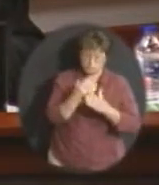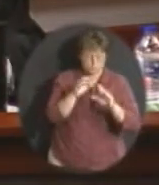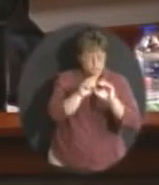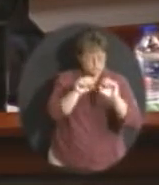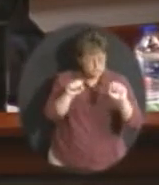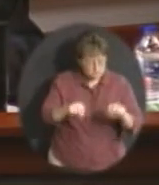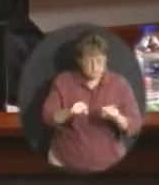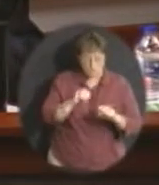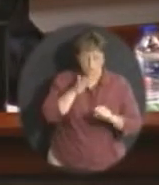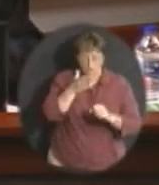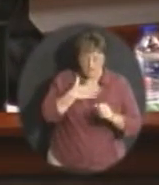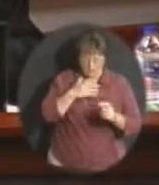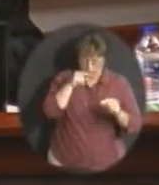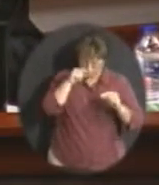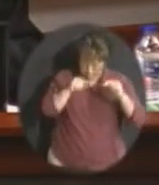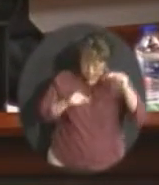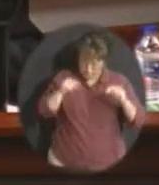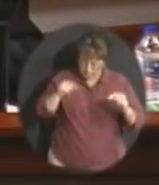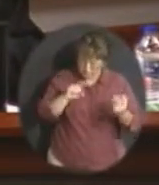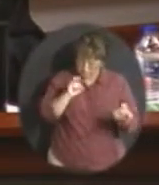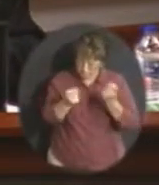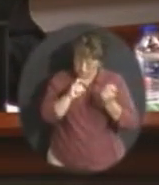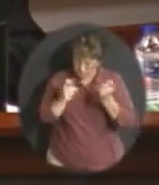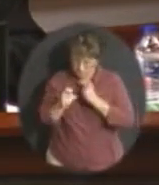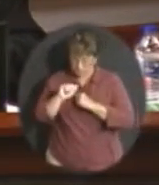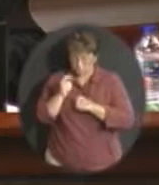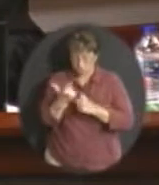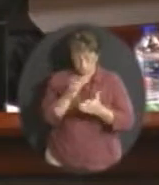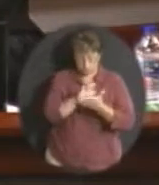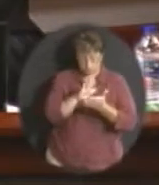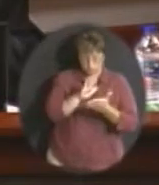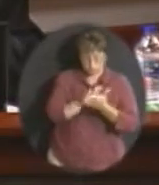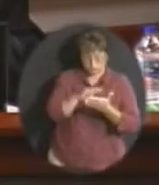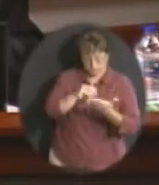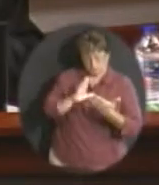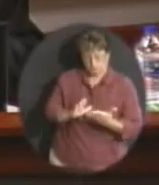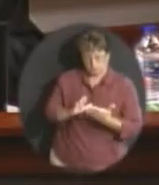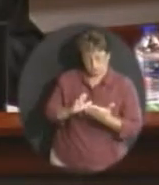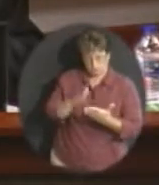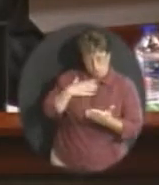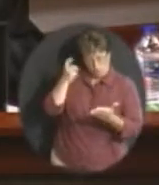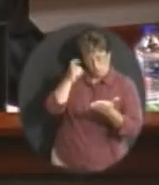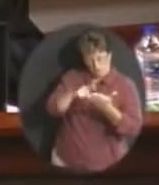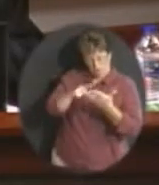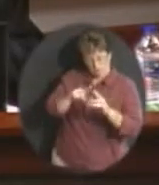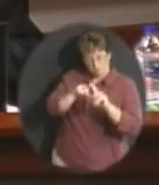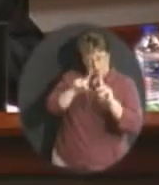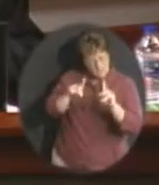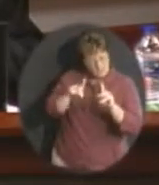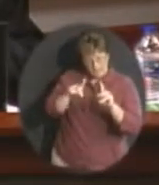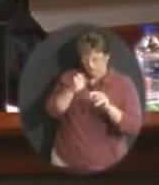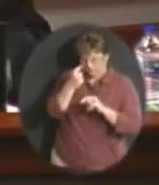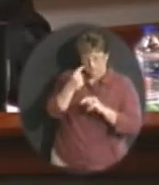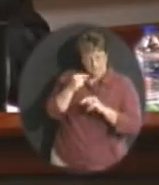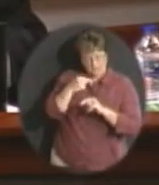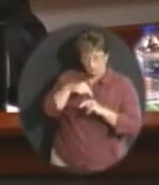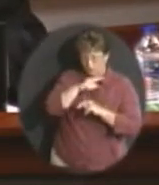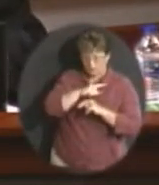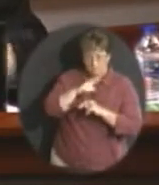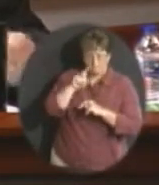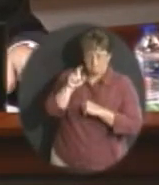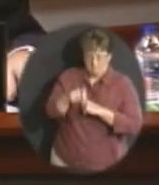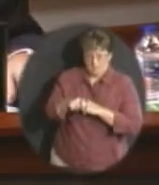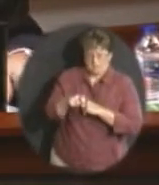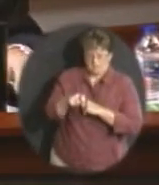some differentiation for our kids and for our schools in terms of recognition. So still very much being held accountable in the state of Kansas. And I think